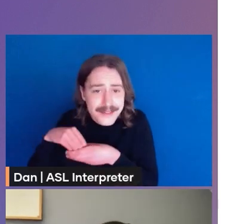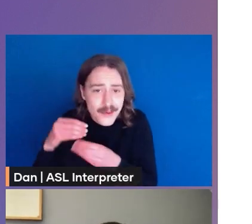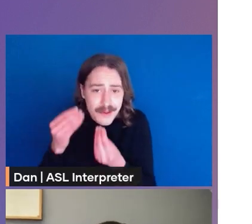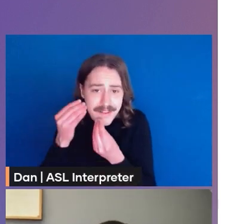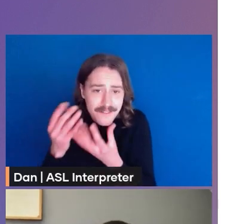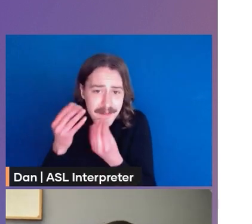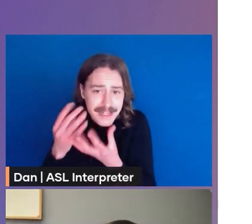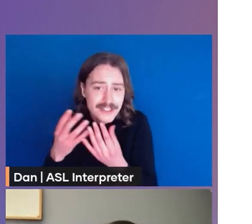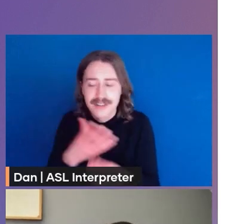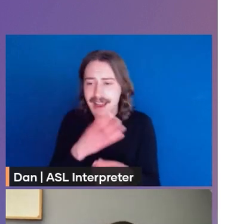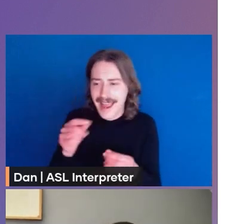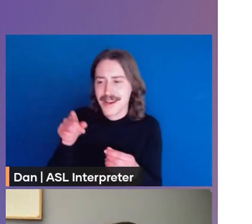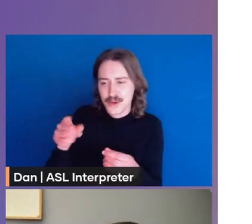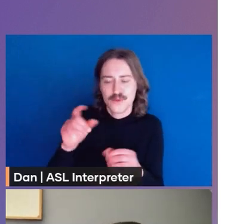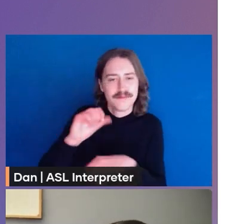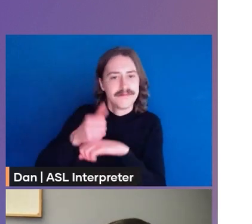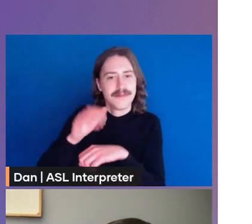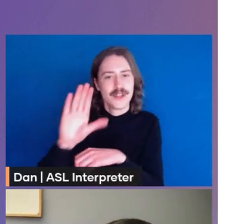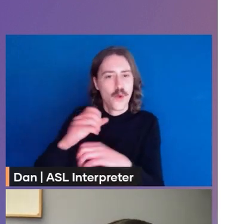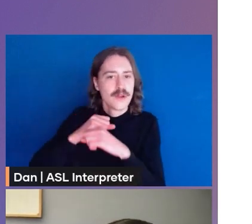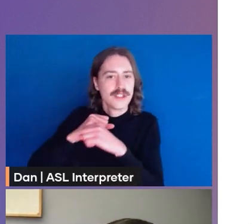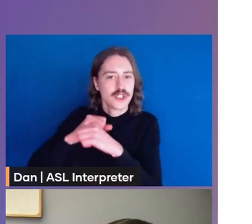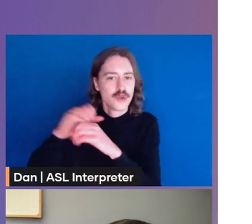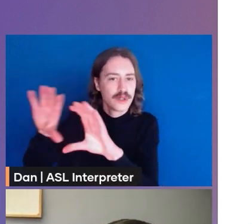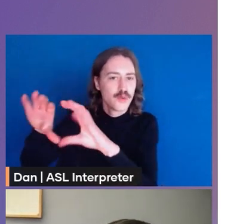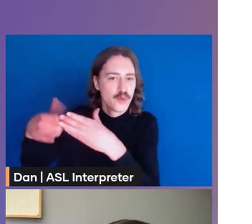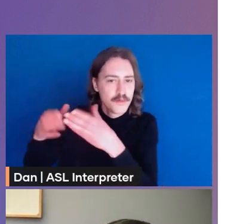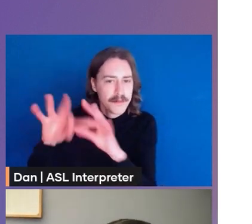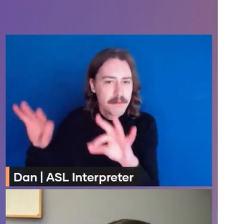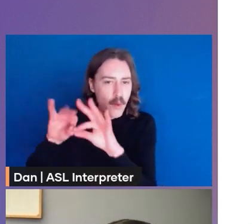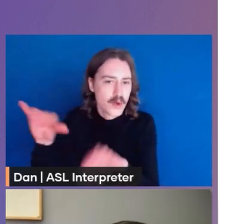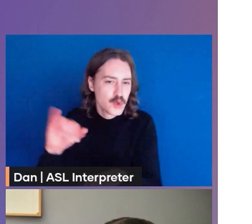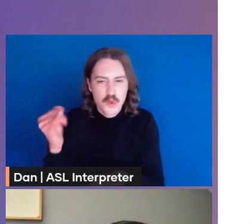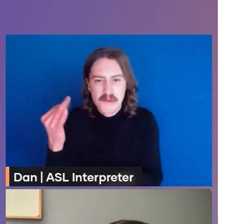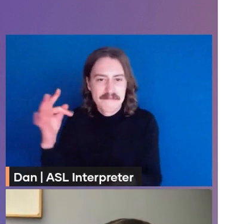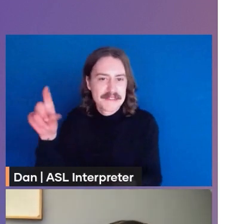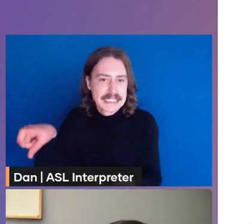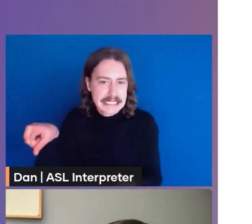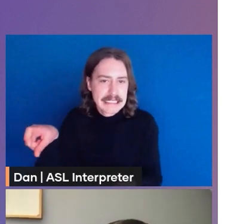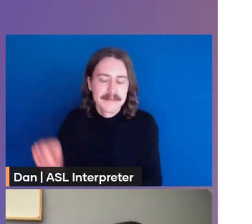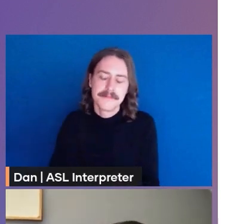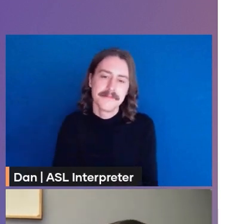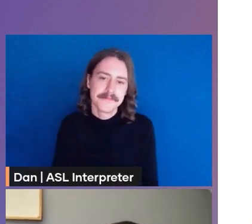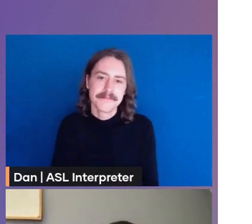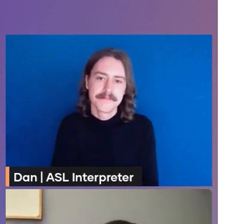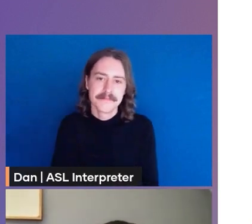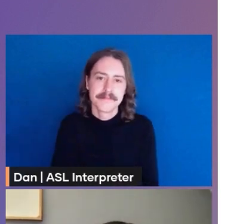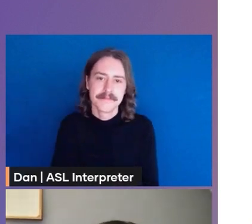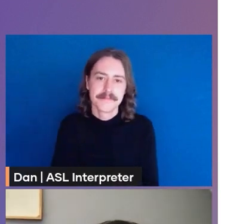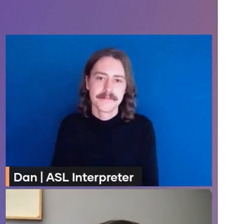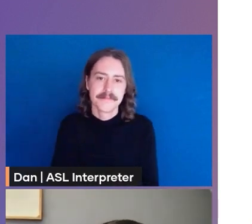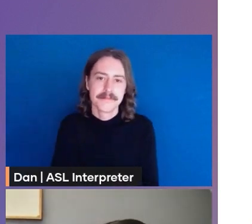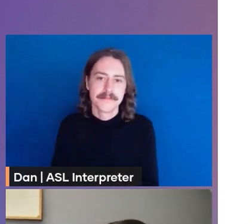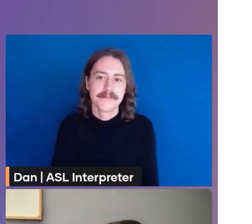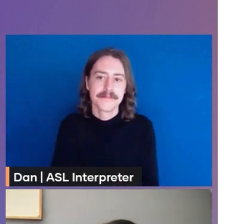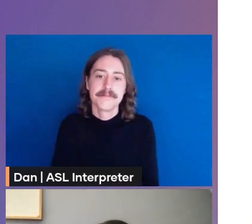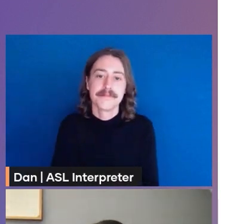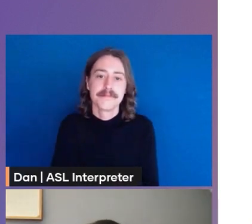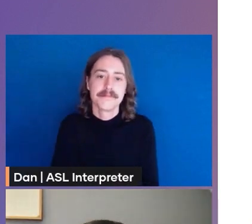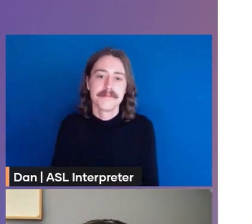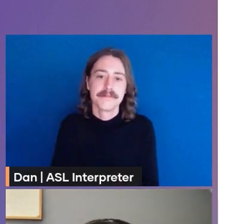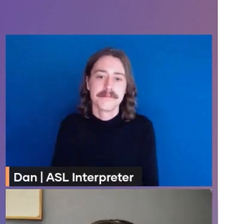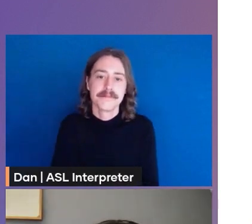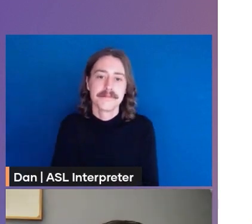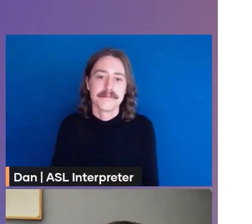see your security group. Just setting that up as well in case you need it. This is just an example. So let's move forward. We're going to set